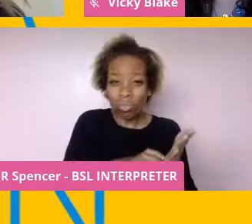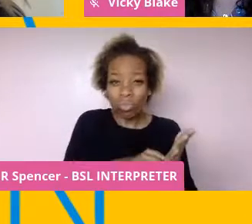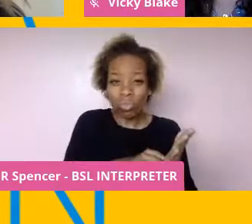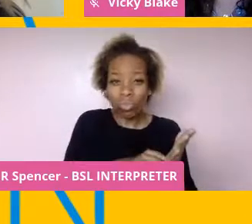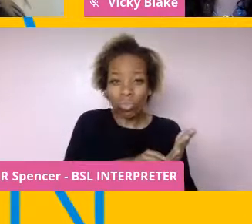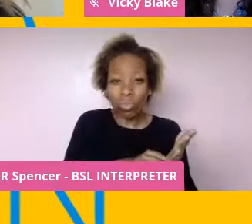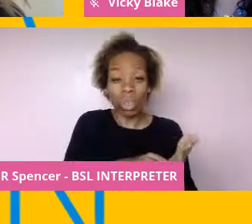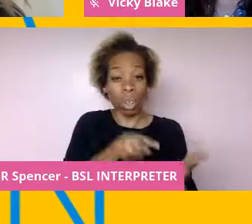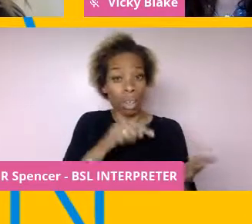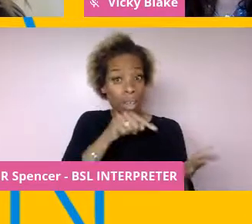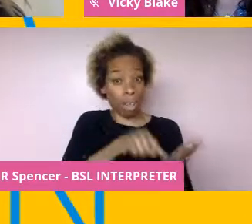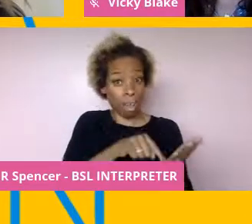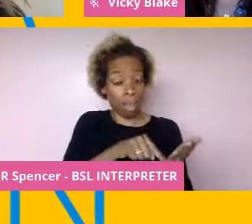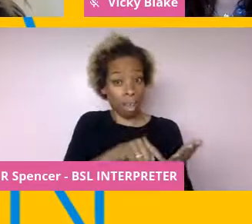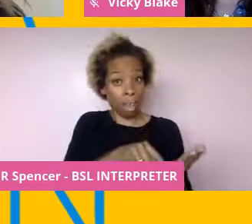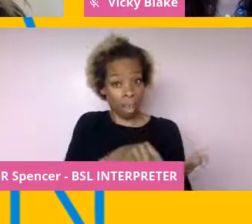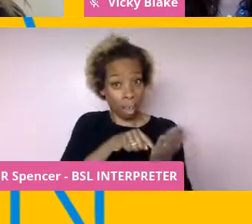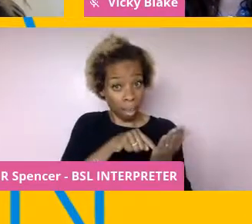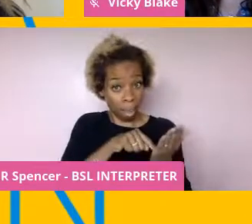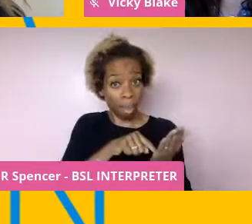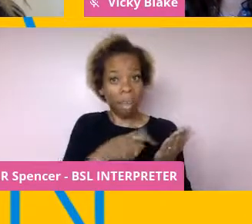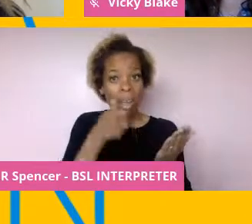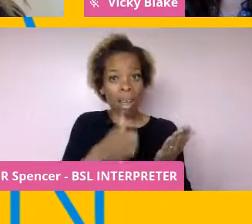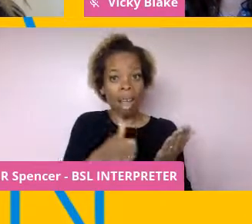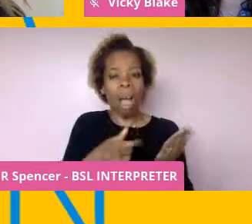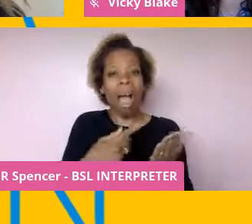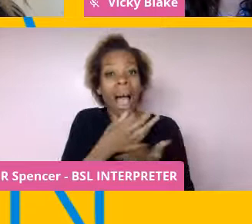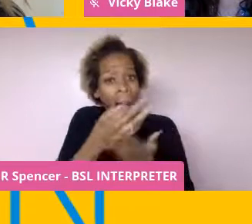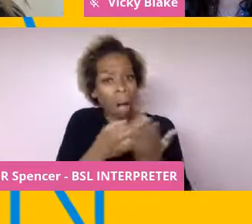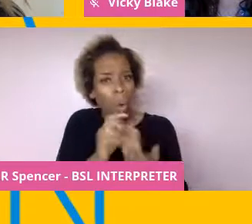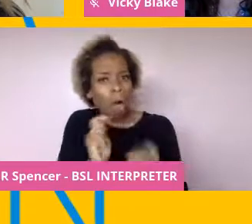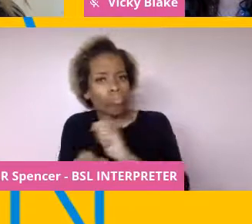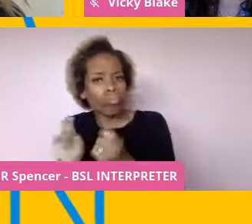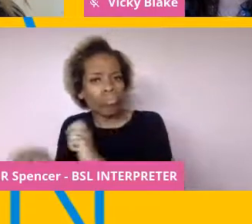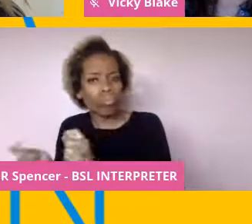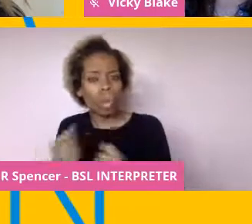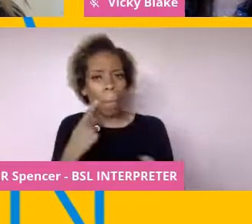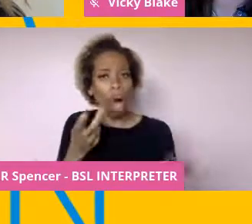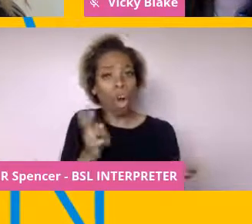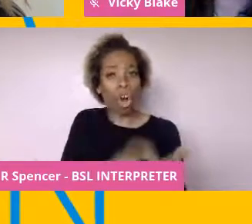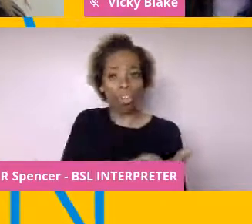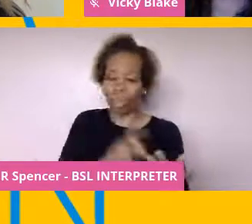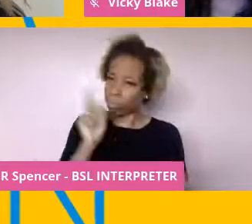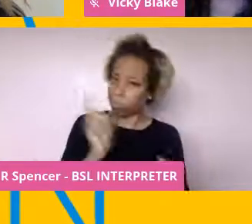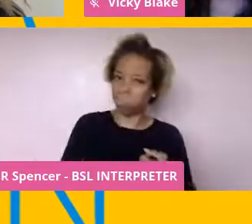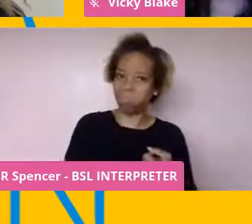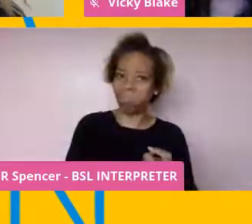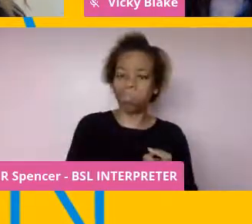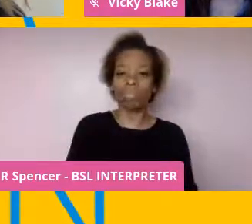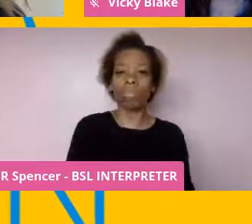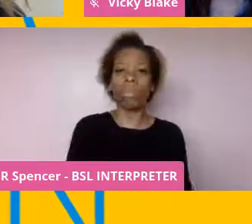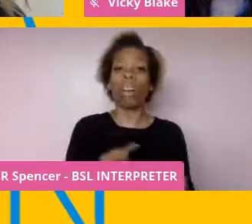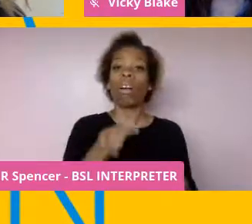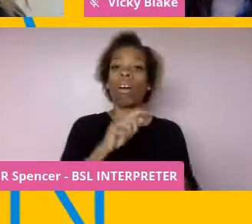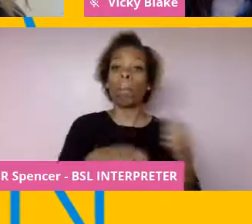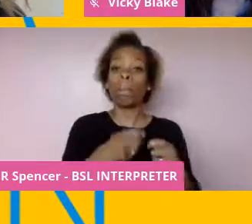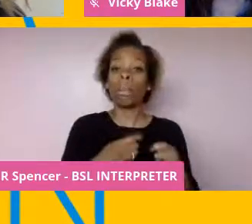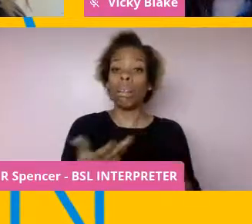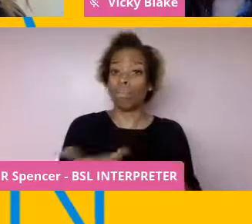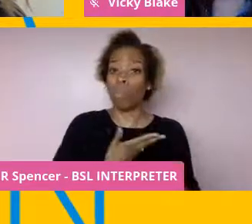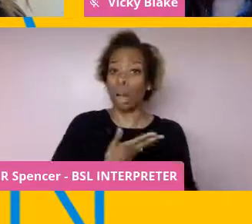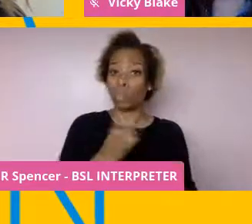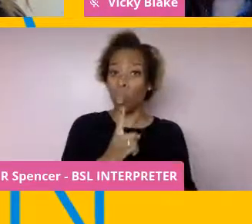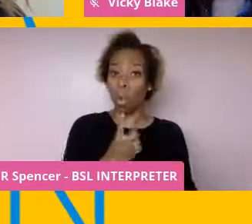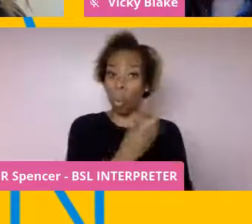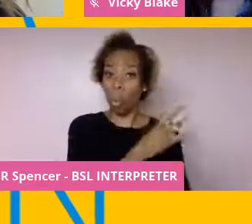their hours get changed, not the actual contract. So they have the right to 100% of the hours they had the year before, which means that